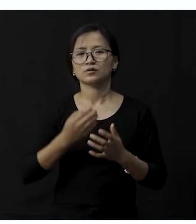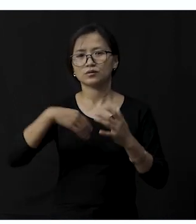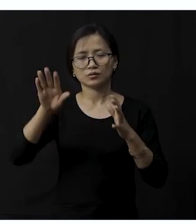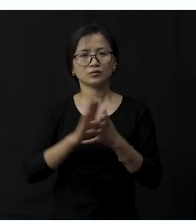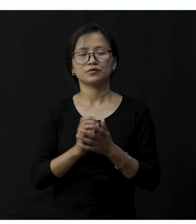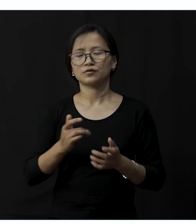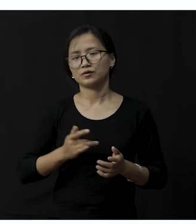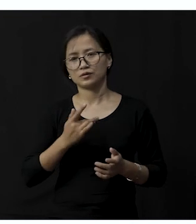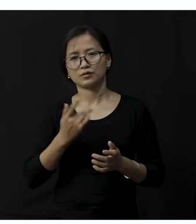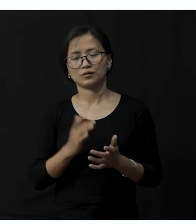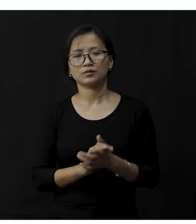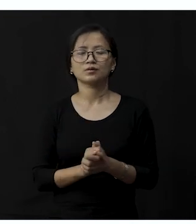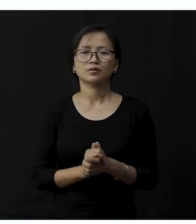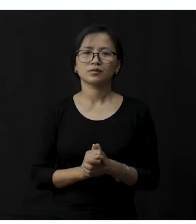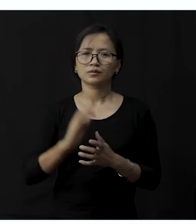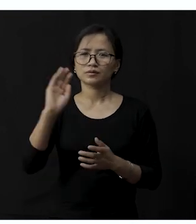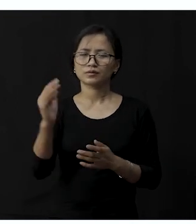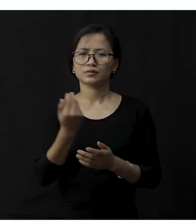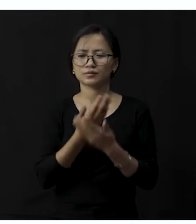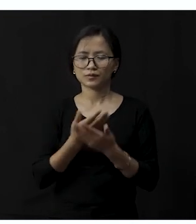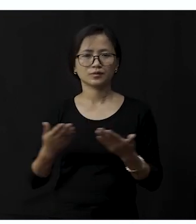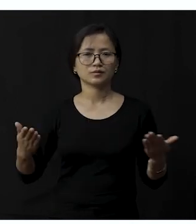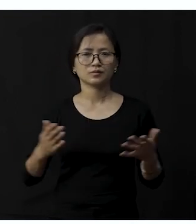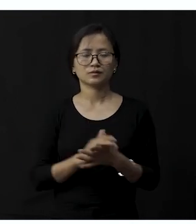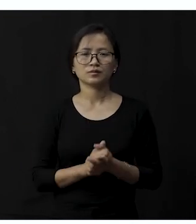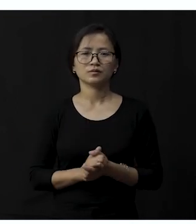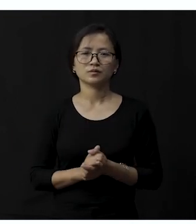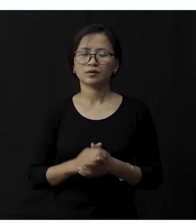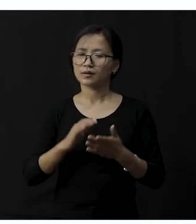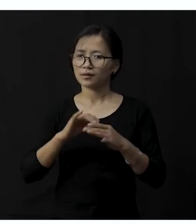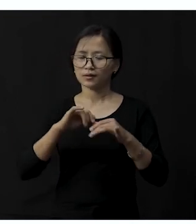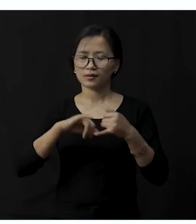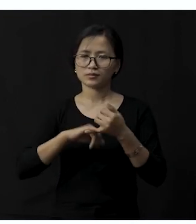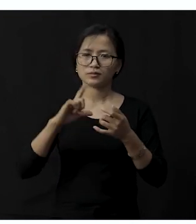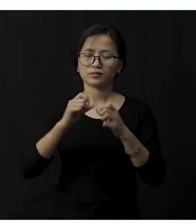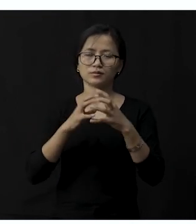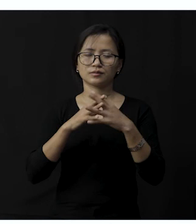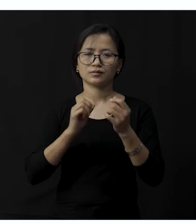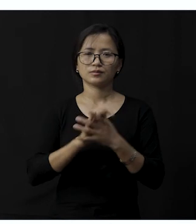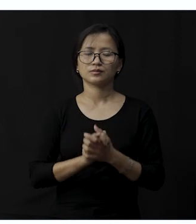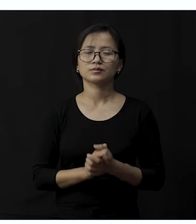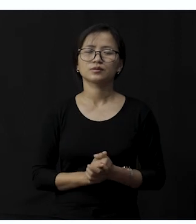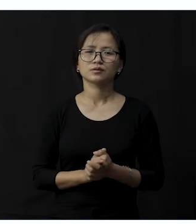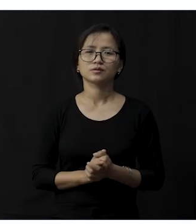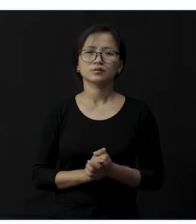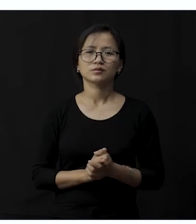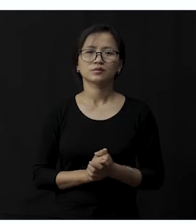will go. And if there is something called slow, I think that would